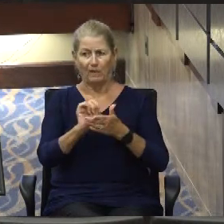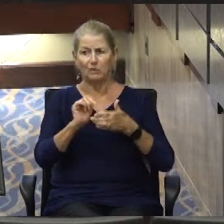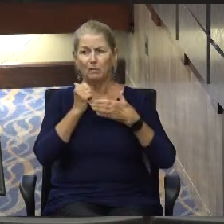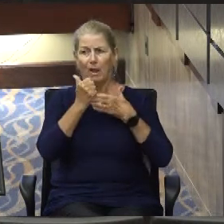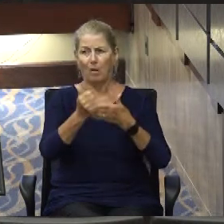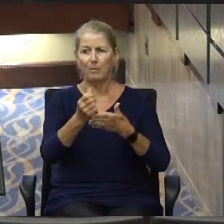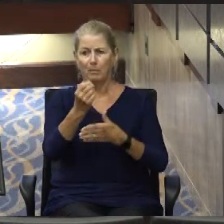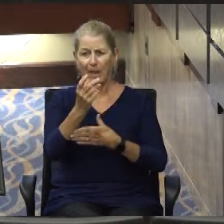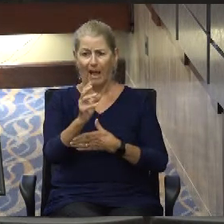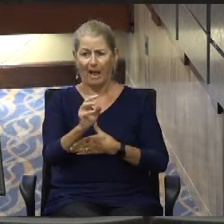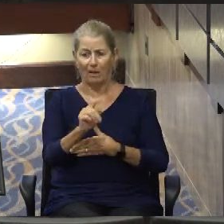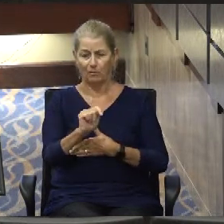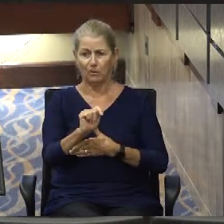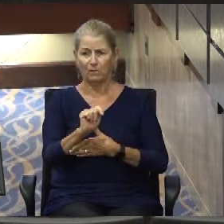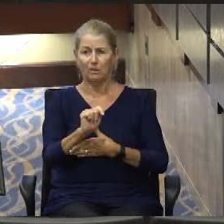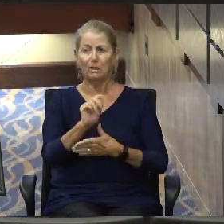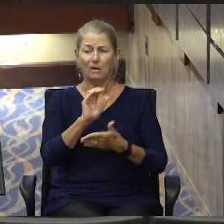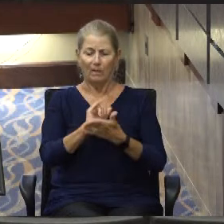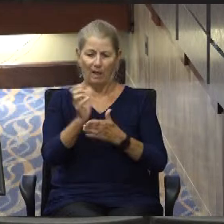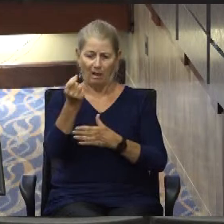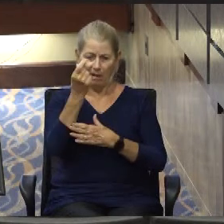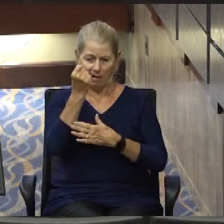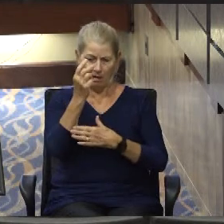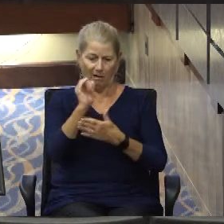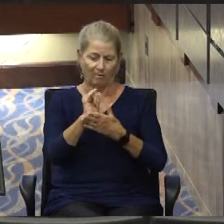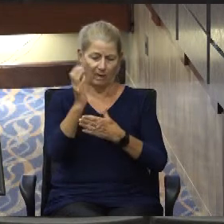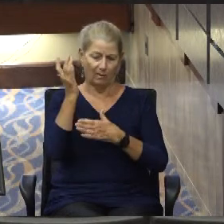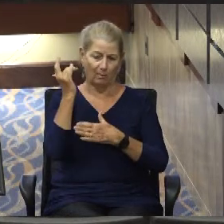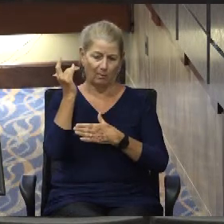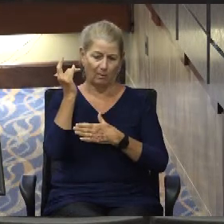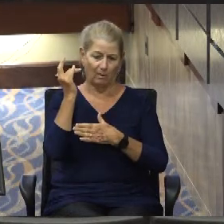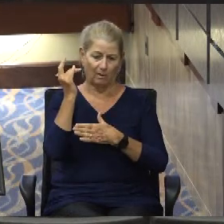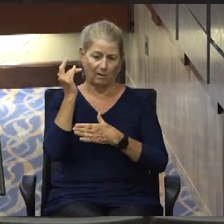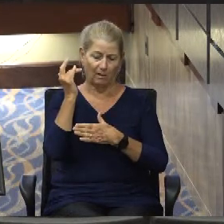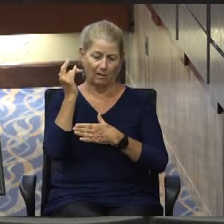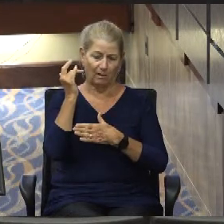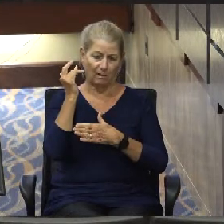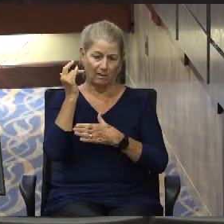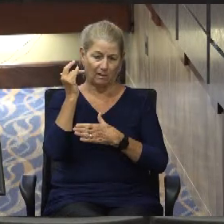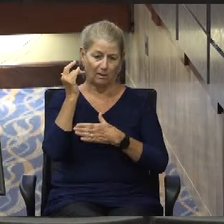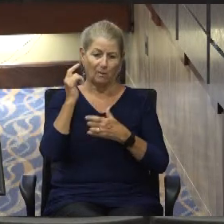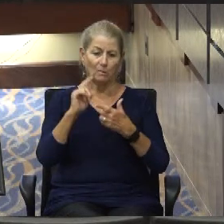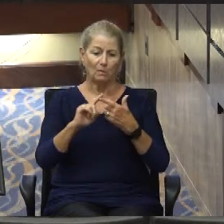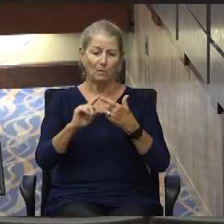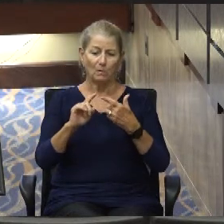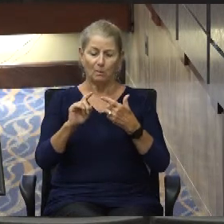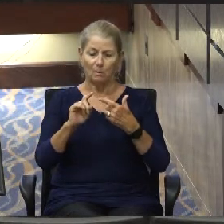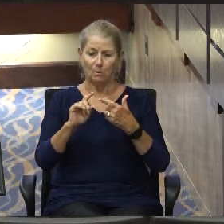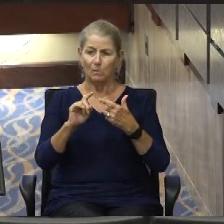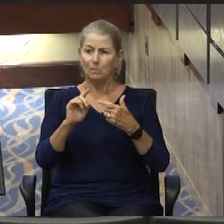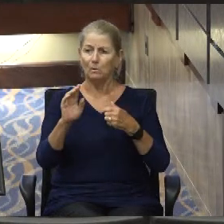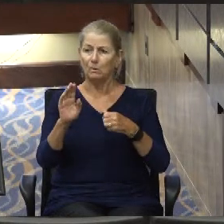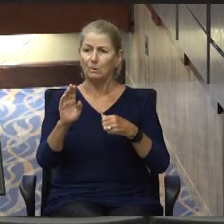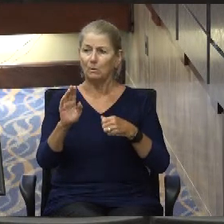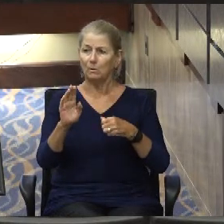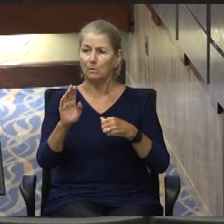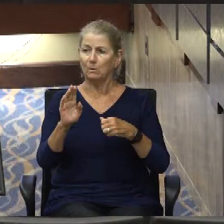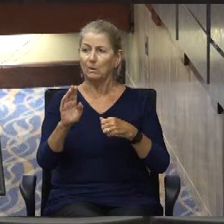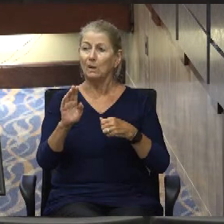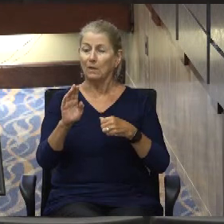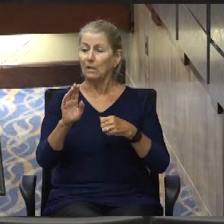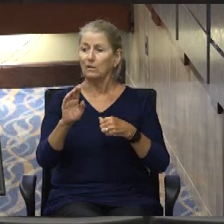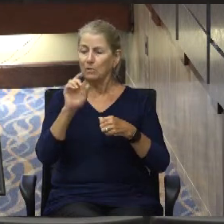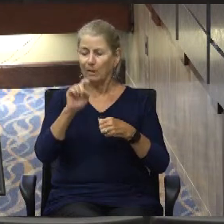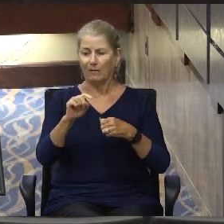mean, and it's You know, it's- understandable. I mean, just yeah. like with that instance, I mean, you know, the business 310's kitchen on, you got to drive through the church to